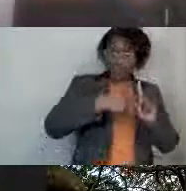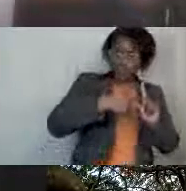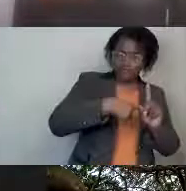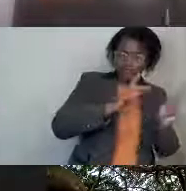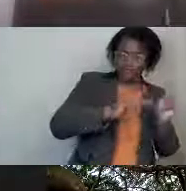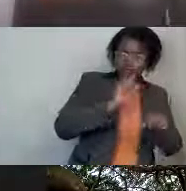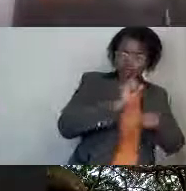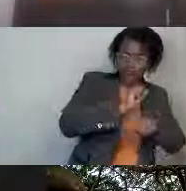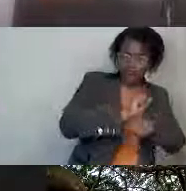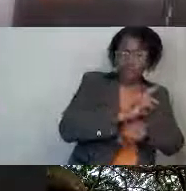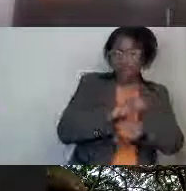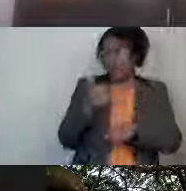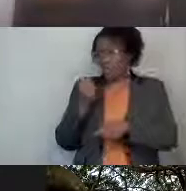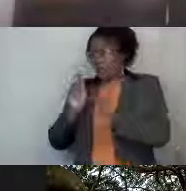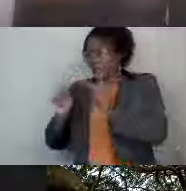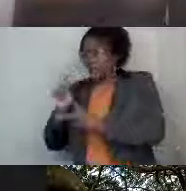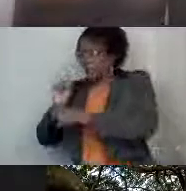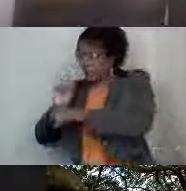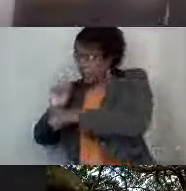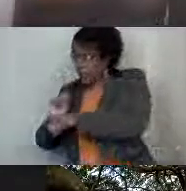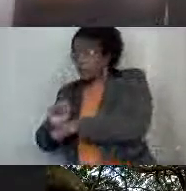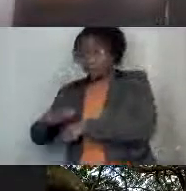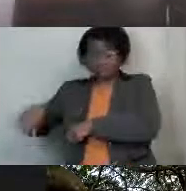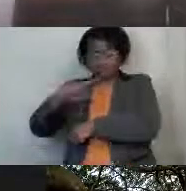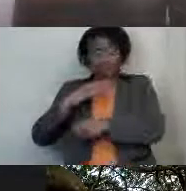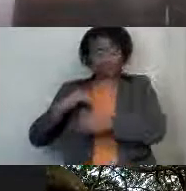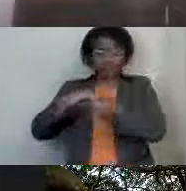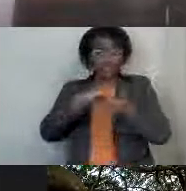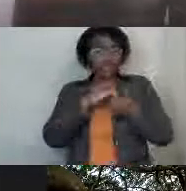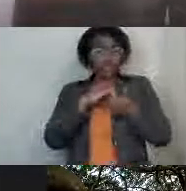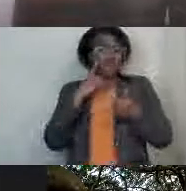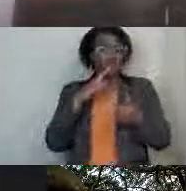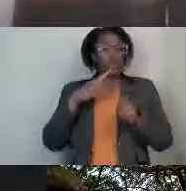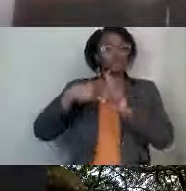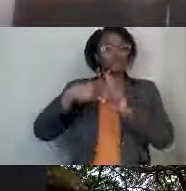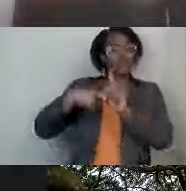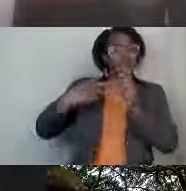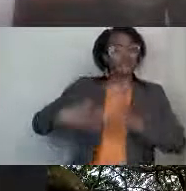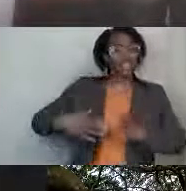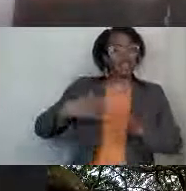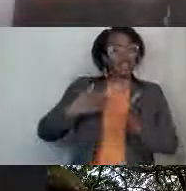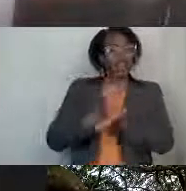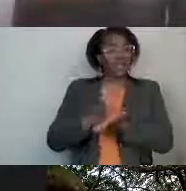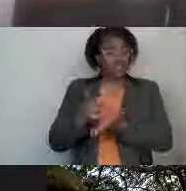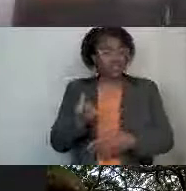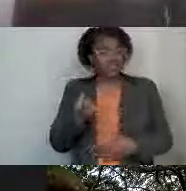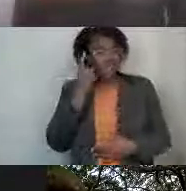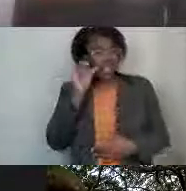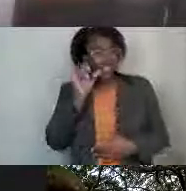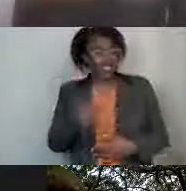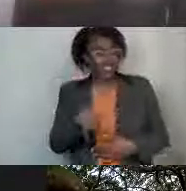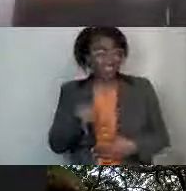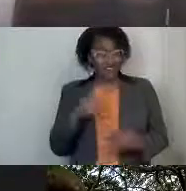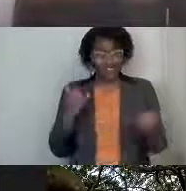rights, around tenant rights right now. And you can only imagine what folks are experiencing at that intersection right now during